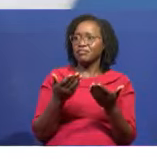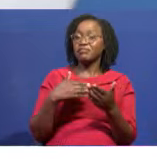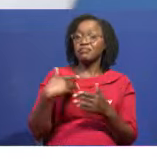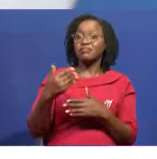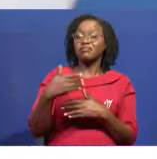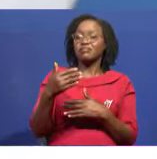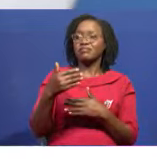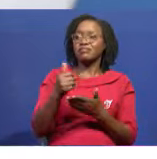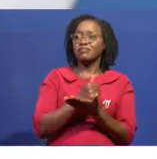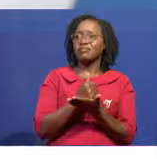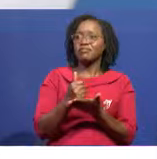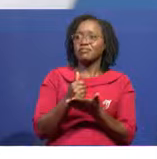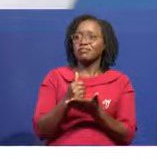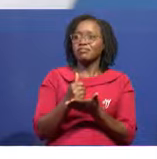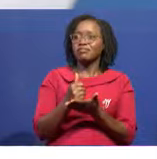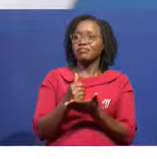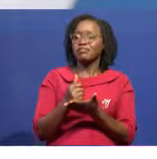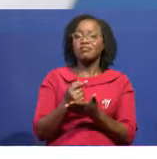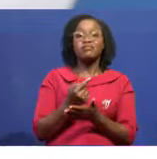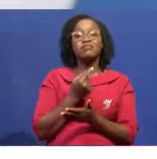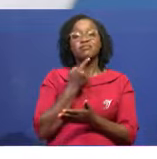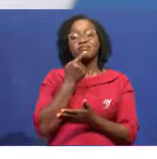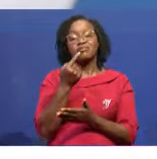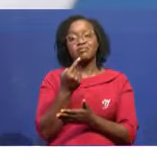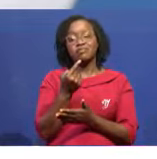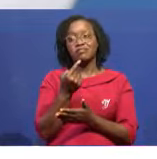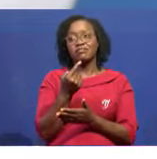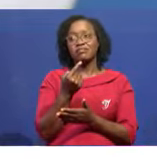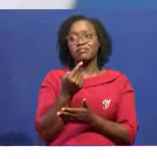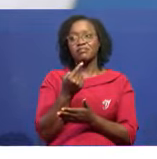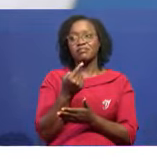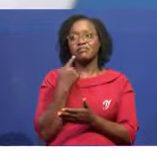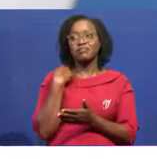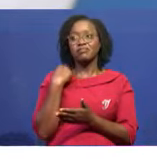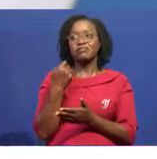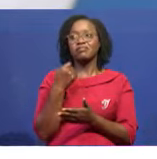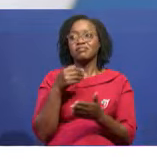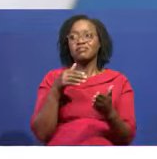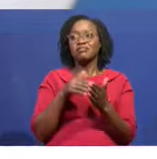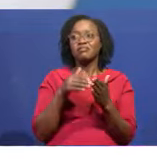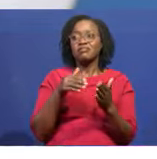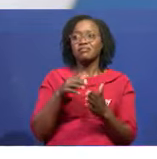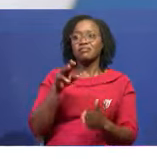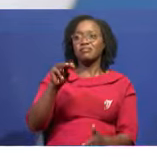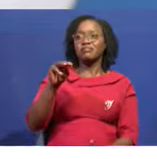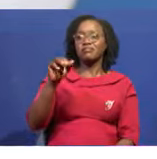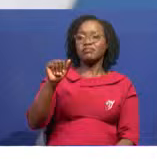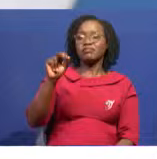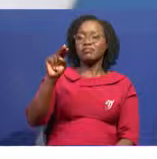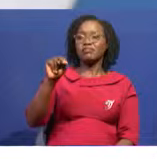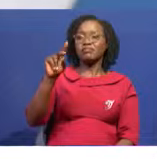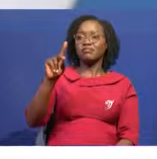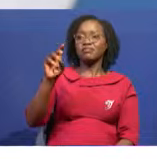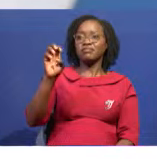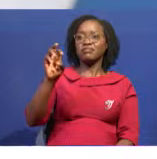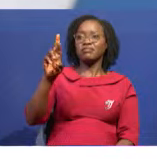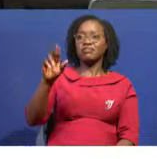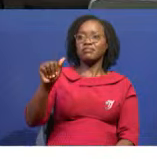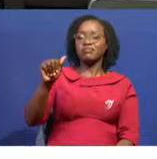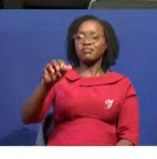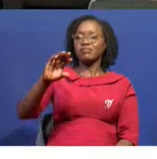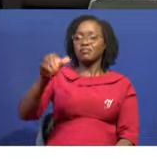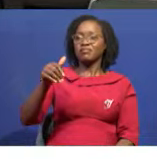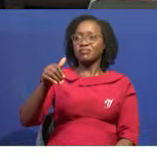always publish the orders that we've given. Like most recently, it was against the Mandera County. We issued an order against